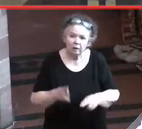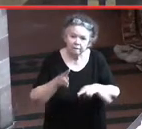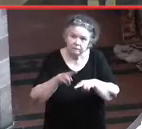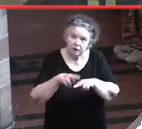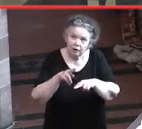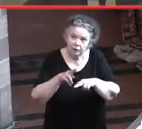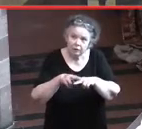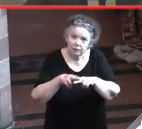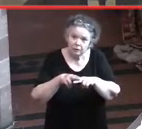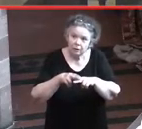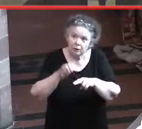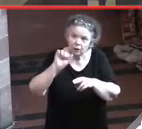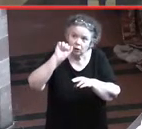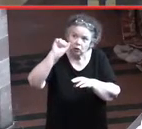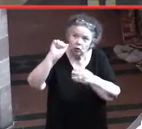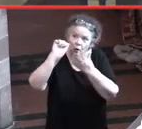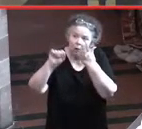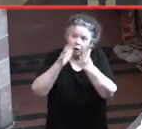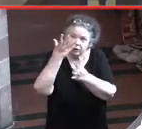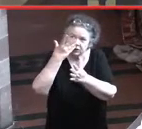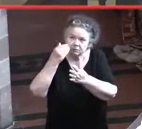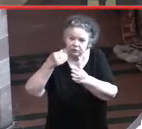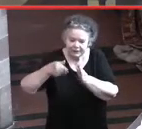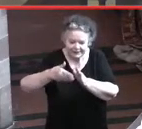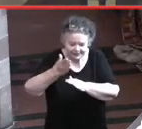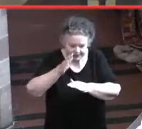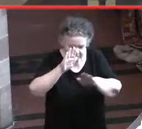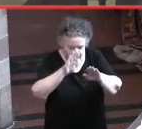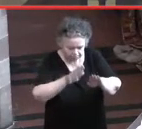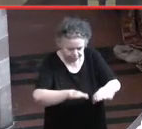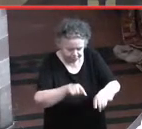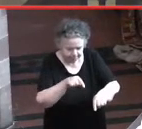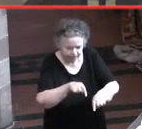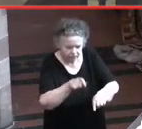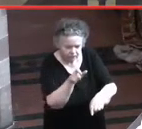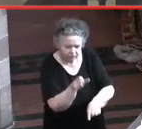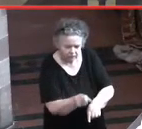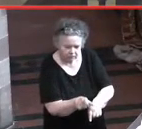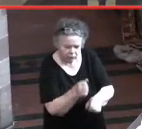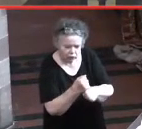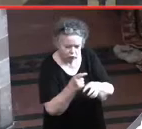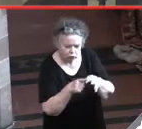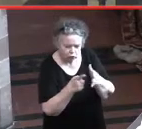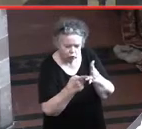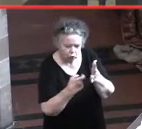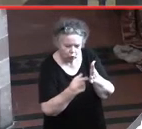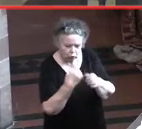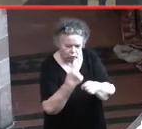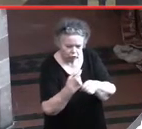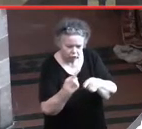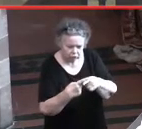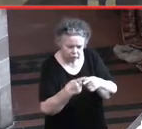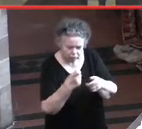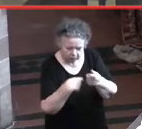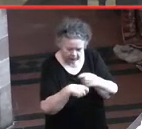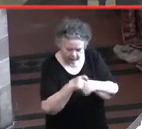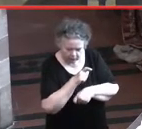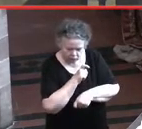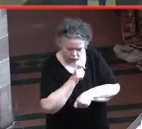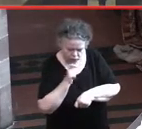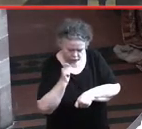Father, send your Holy Spirit upon George for the office and work of a